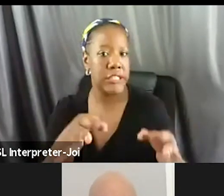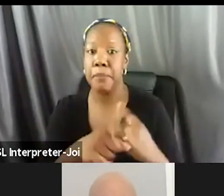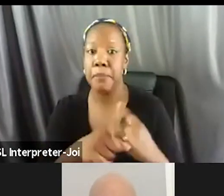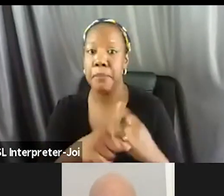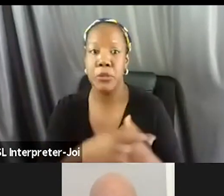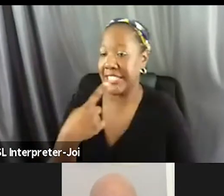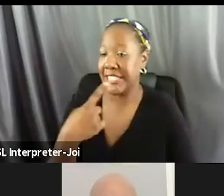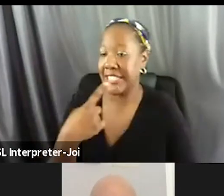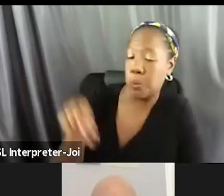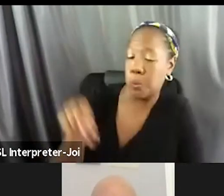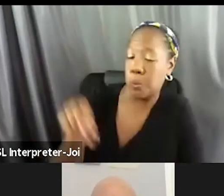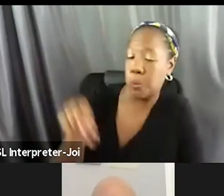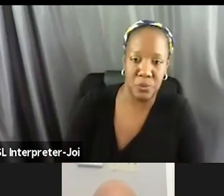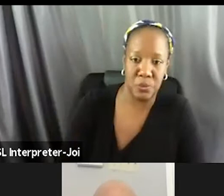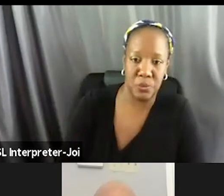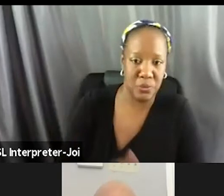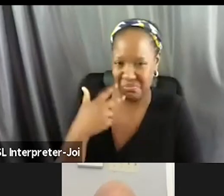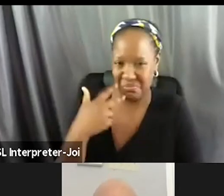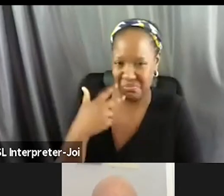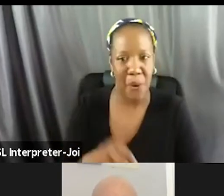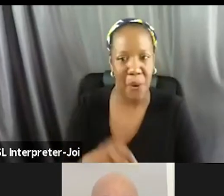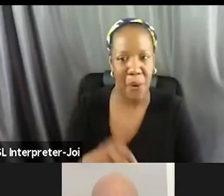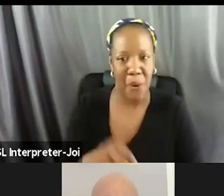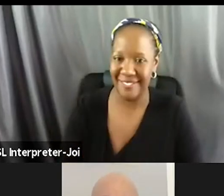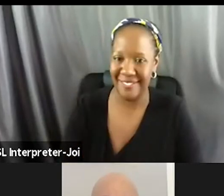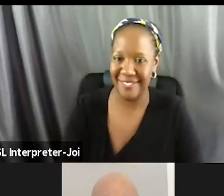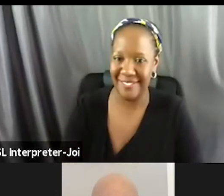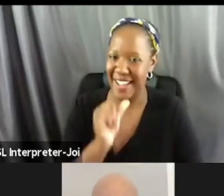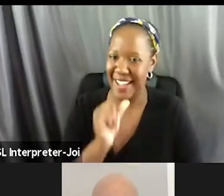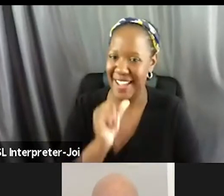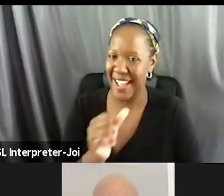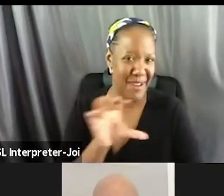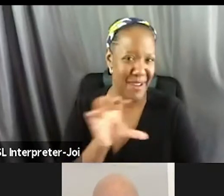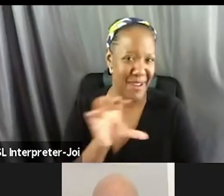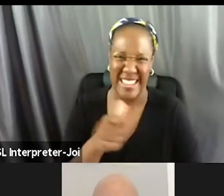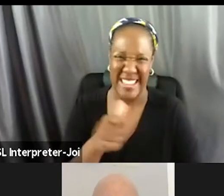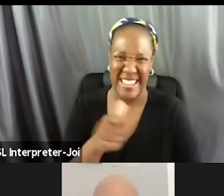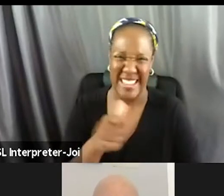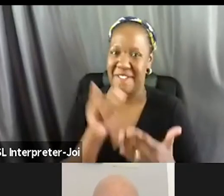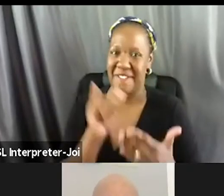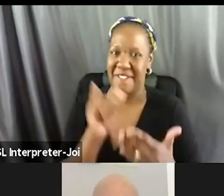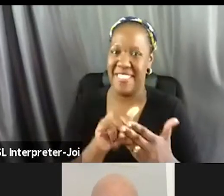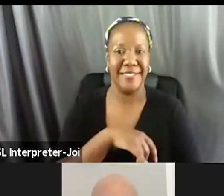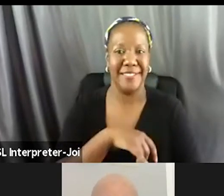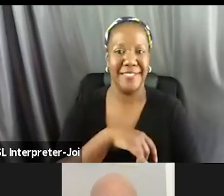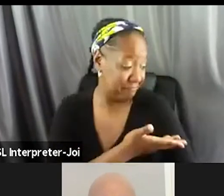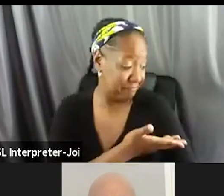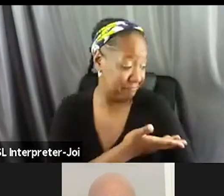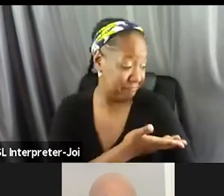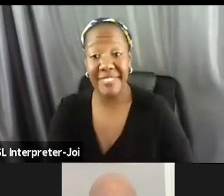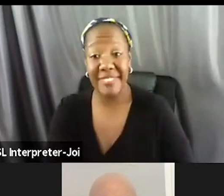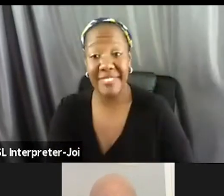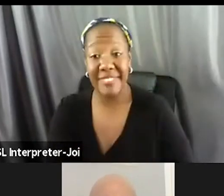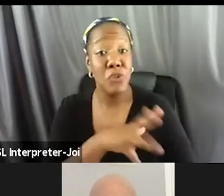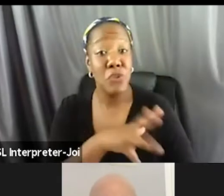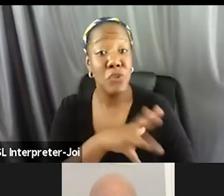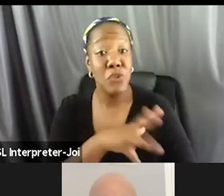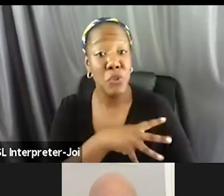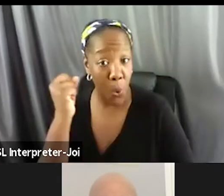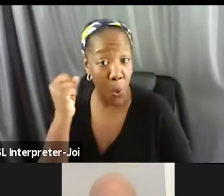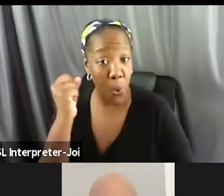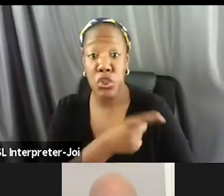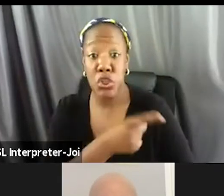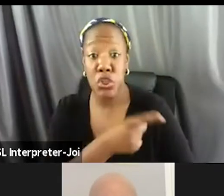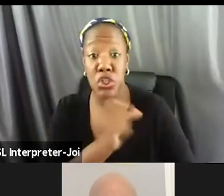she doesn't. No, I'm not doing any of that. Yeah, you know, but if she was older, she can make it herself,